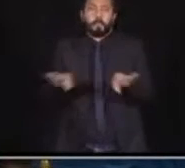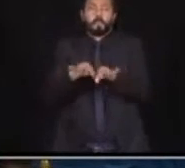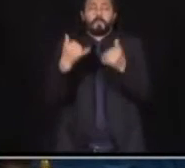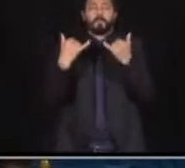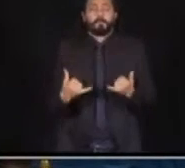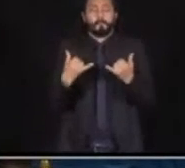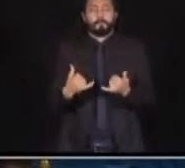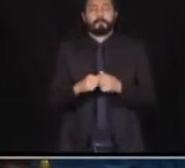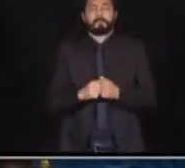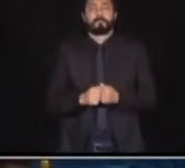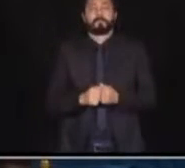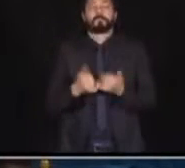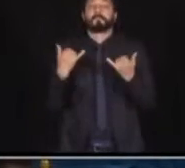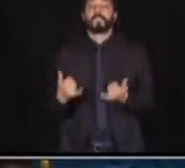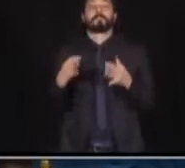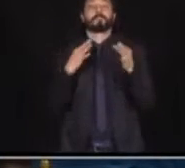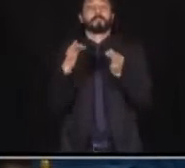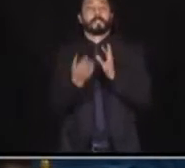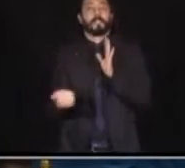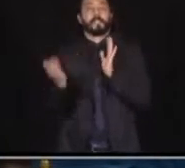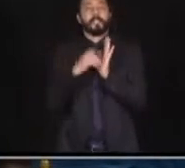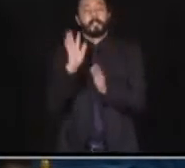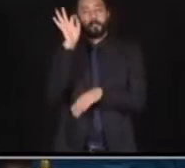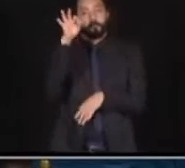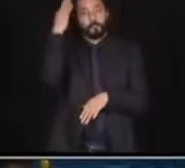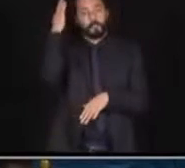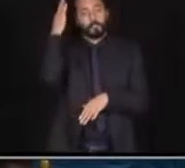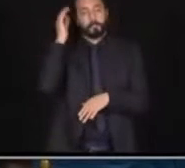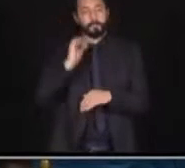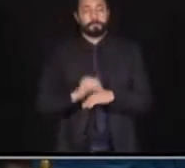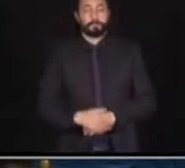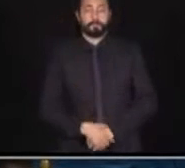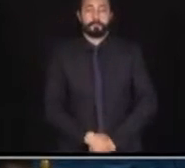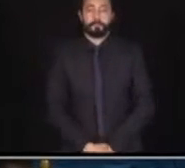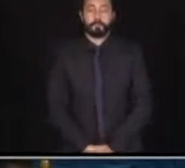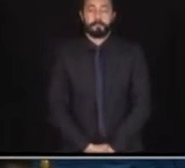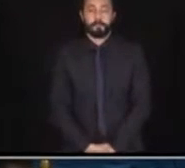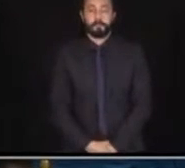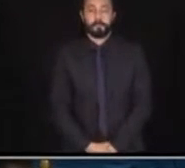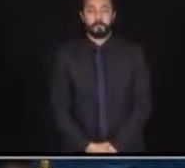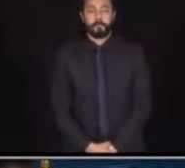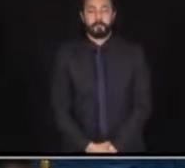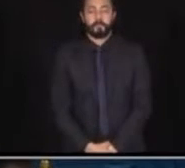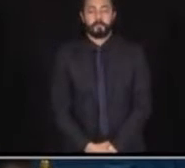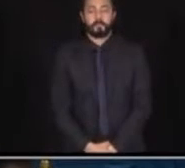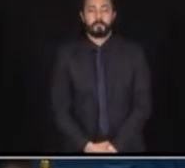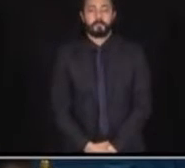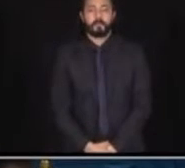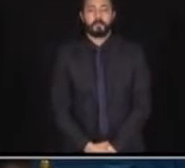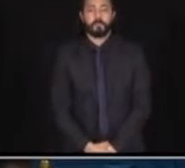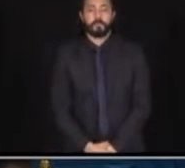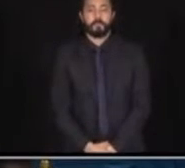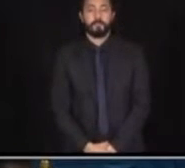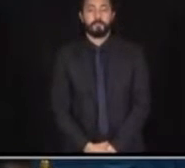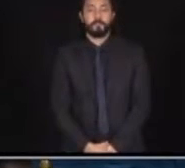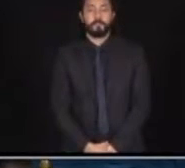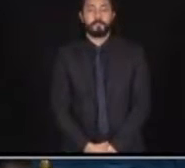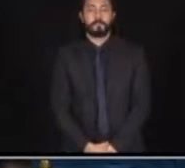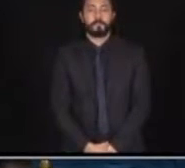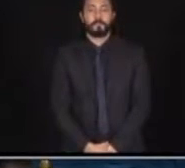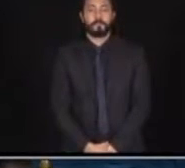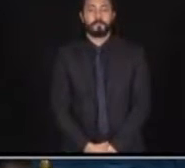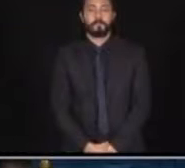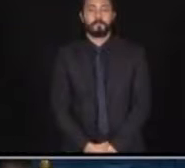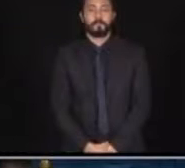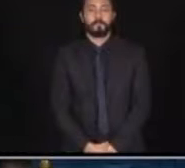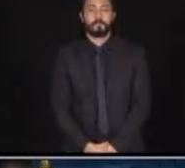dit souvent le Premier ministre Ford, nous devons tous marcher dans la même direction. Et cela n'a